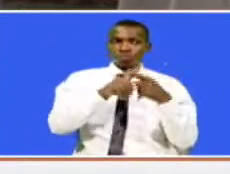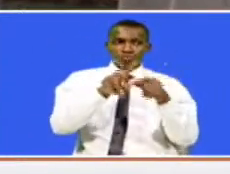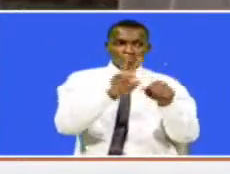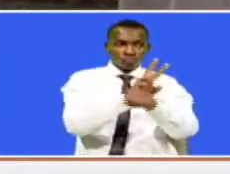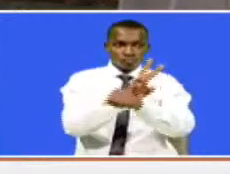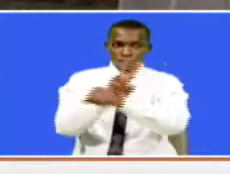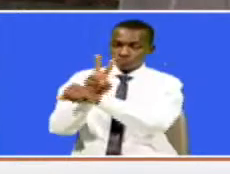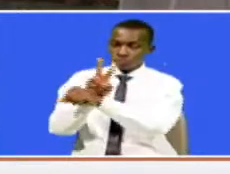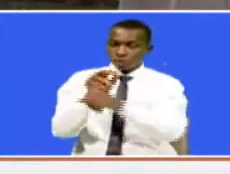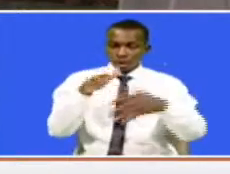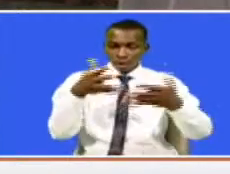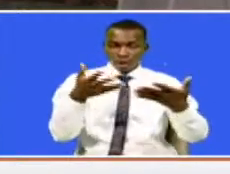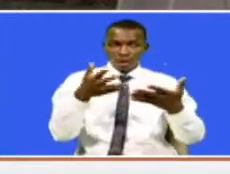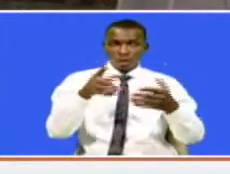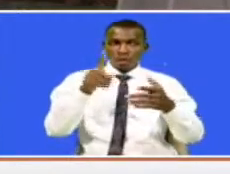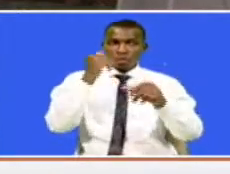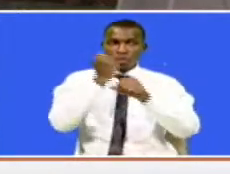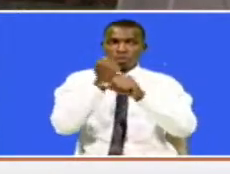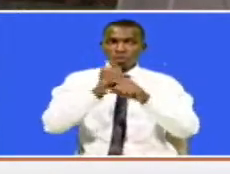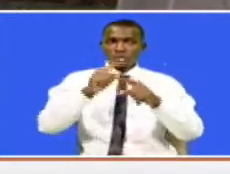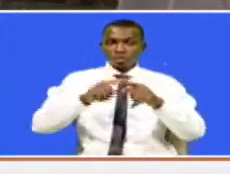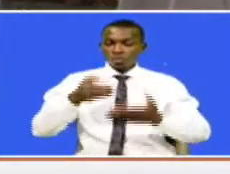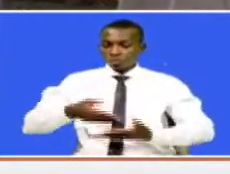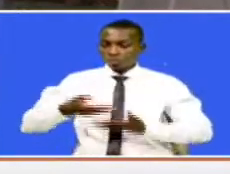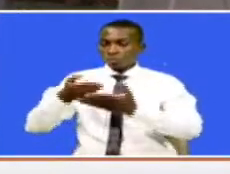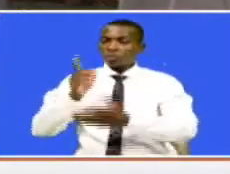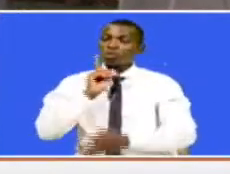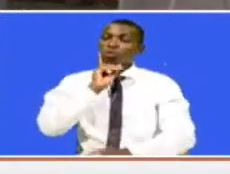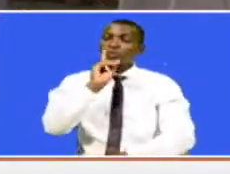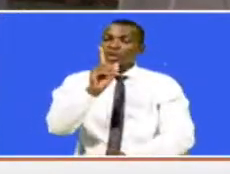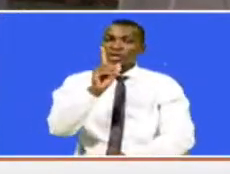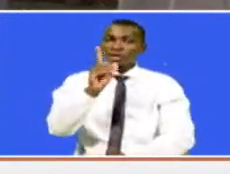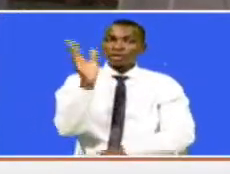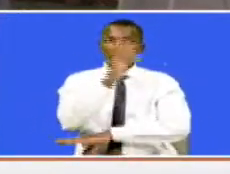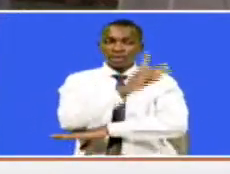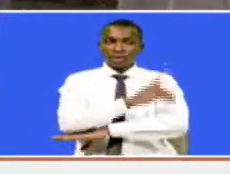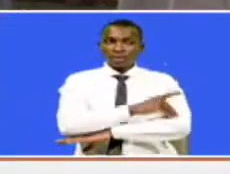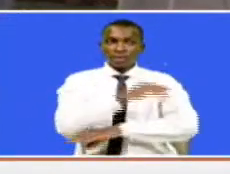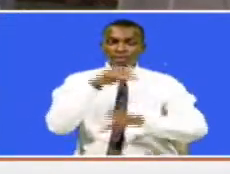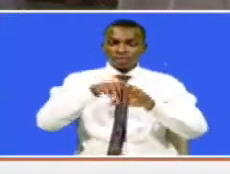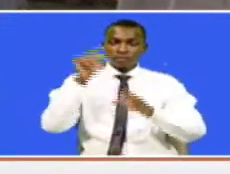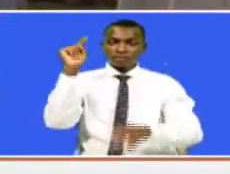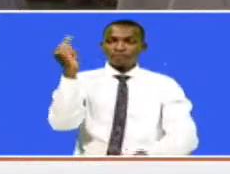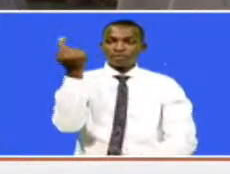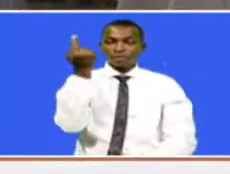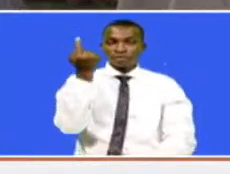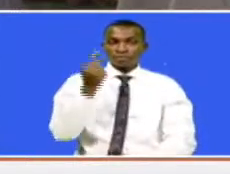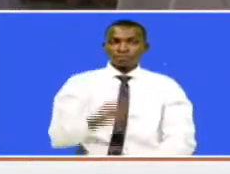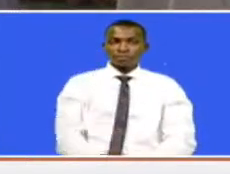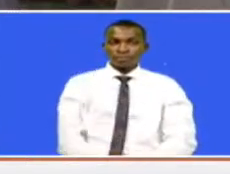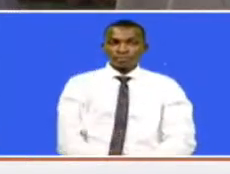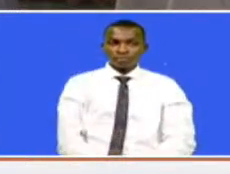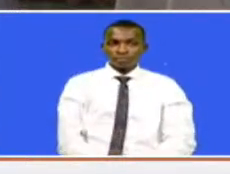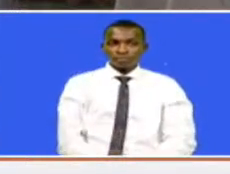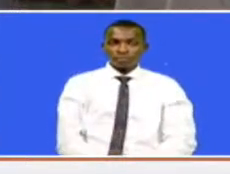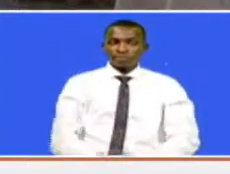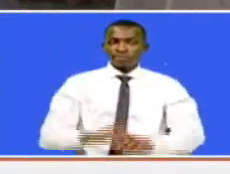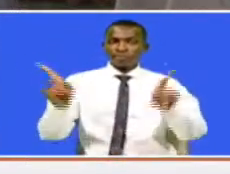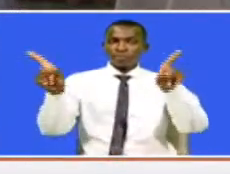how what it's going to do to deliver on the 100 days RRI initiative. I'm